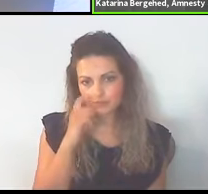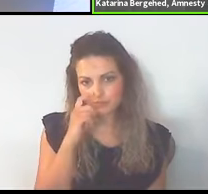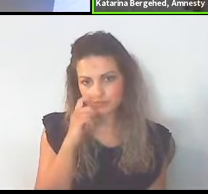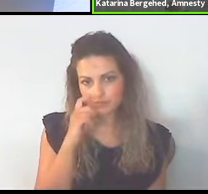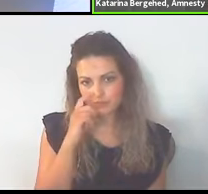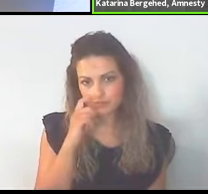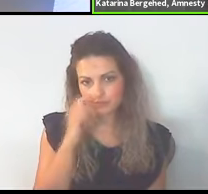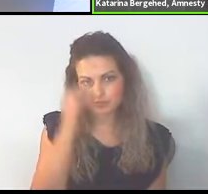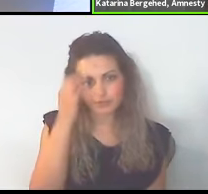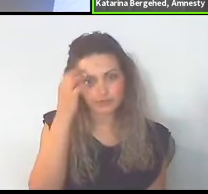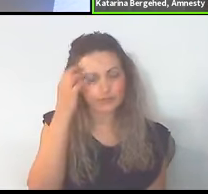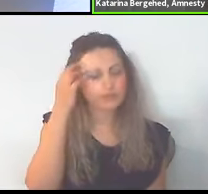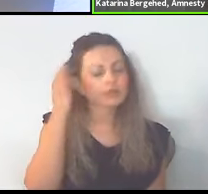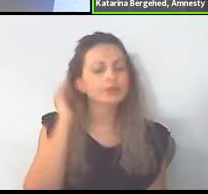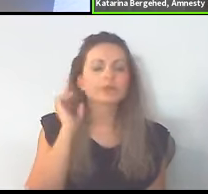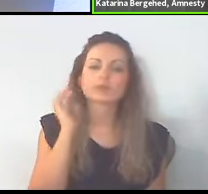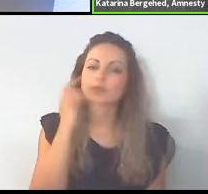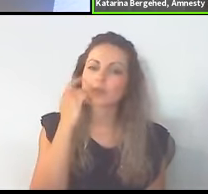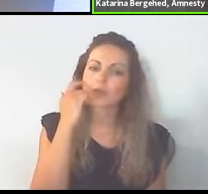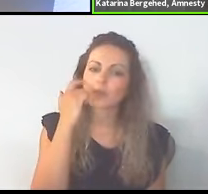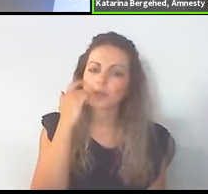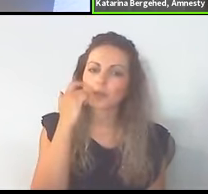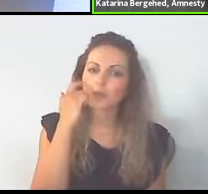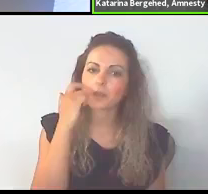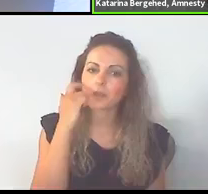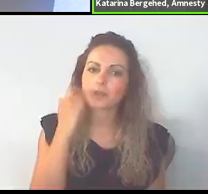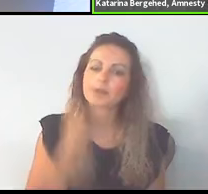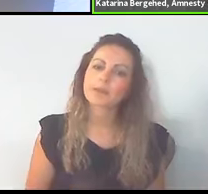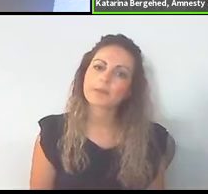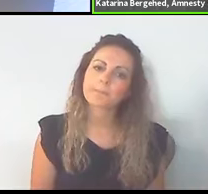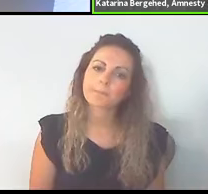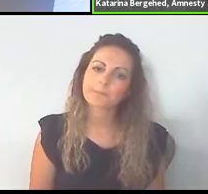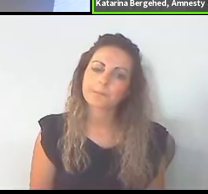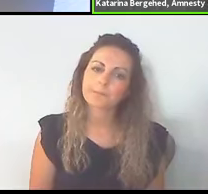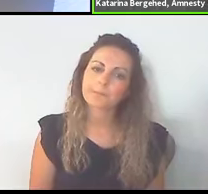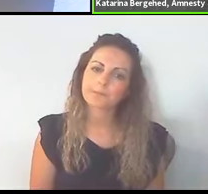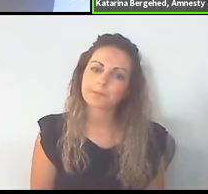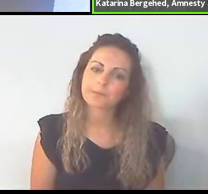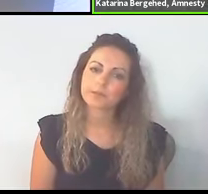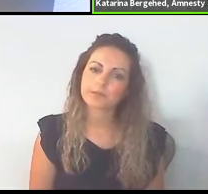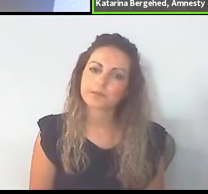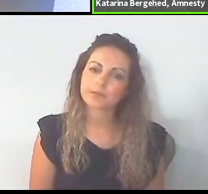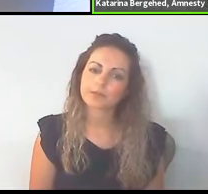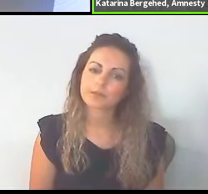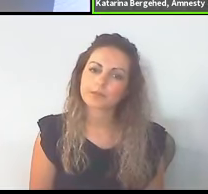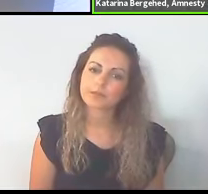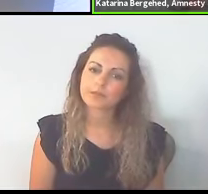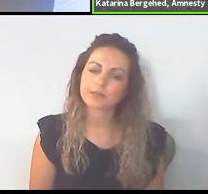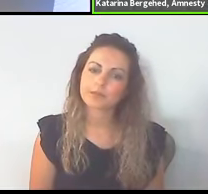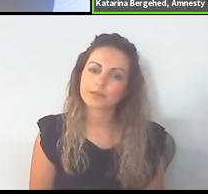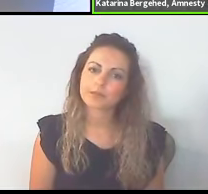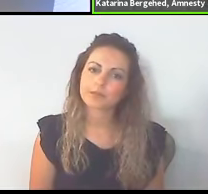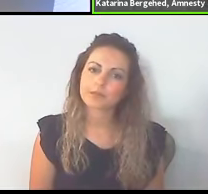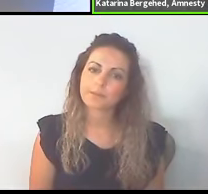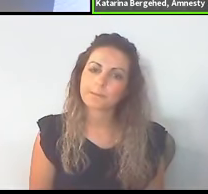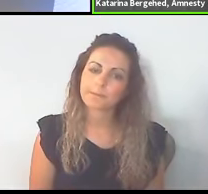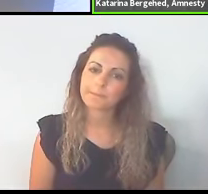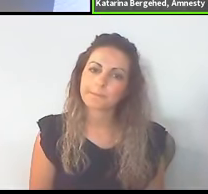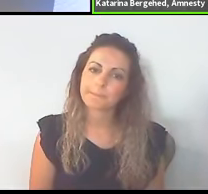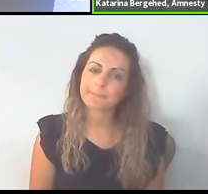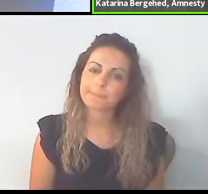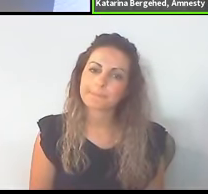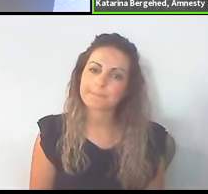change. And they typically involve situations where young persons are